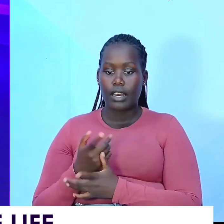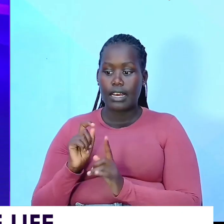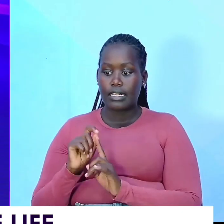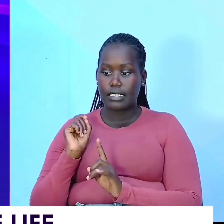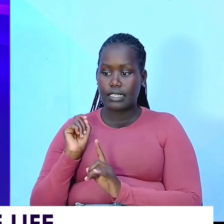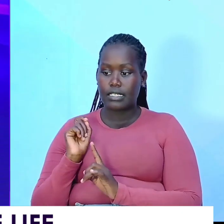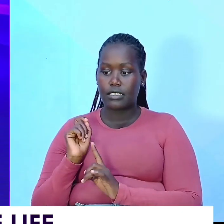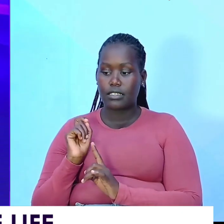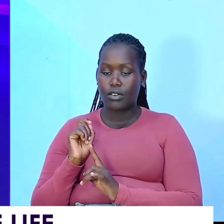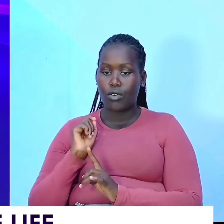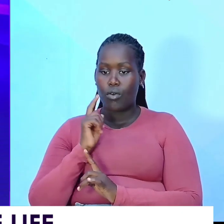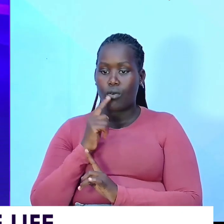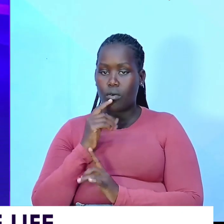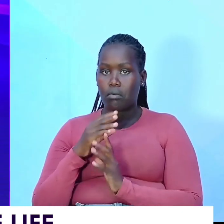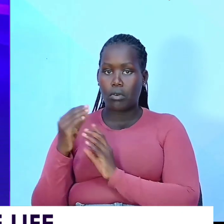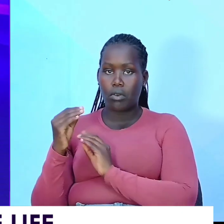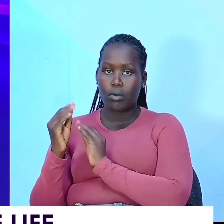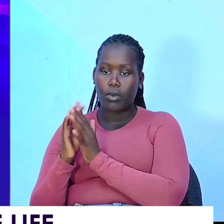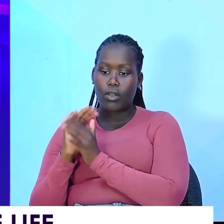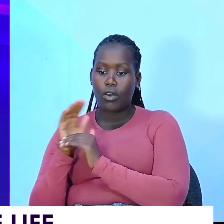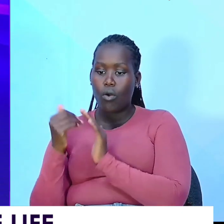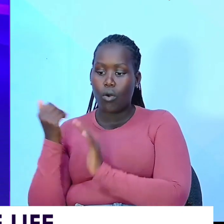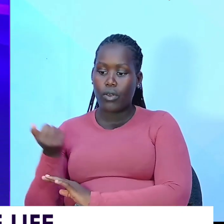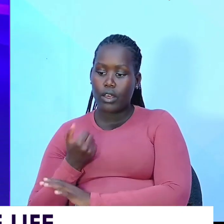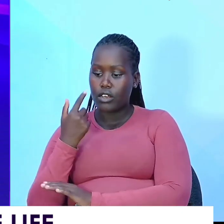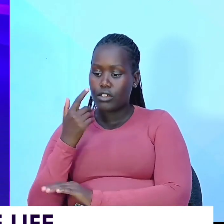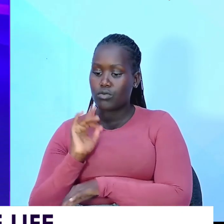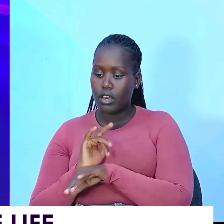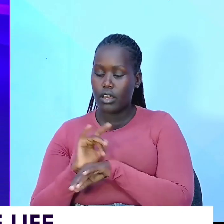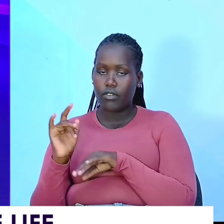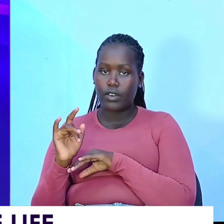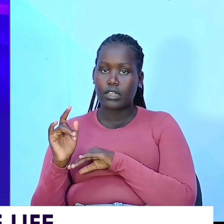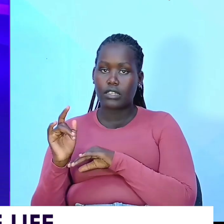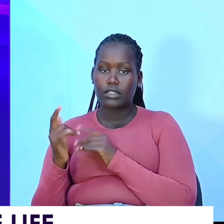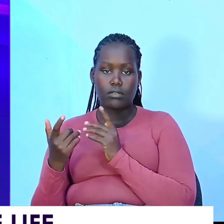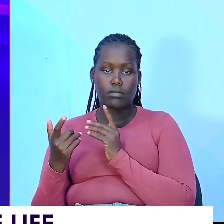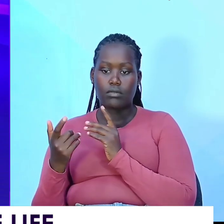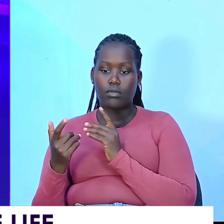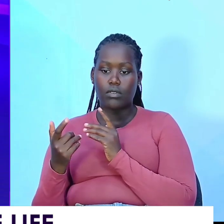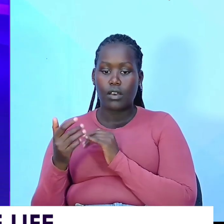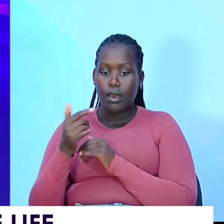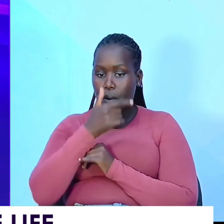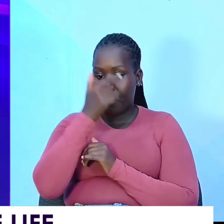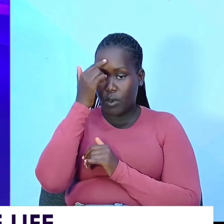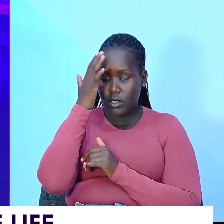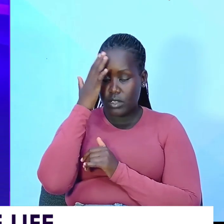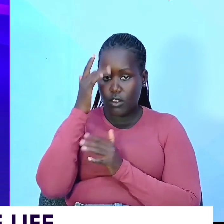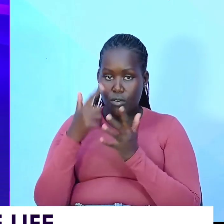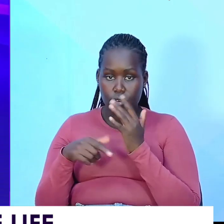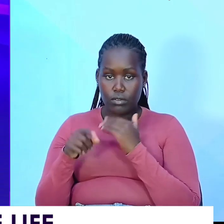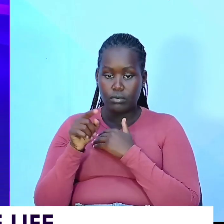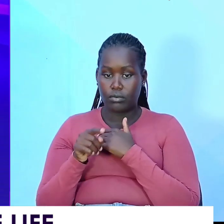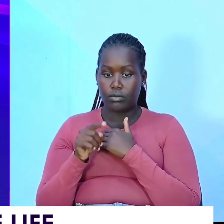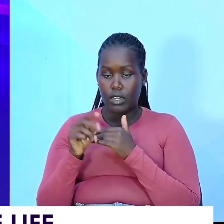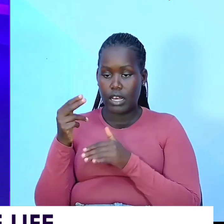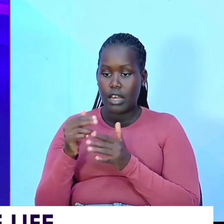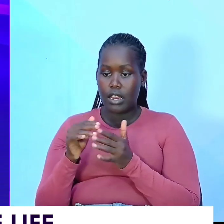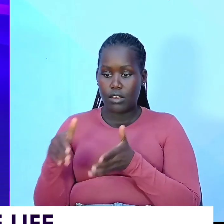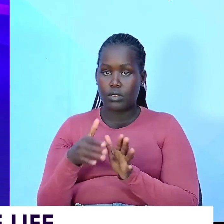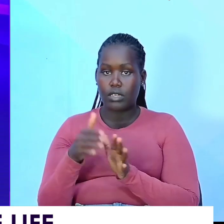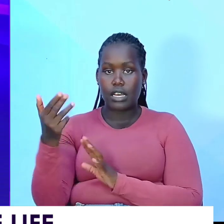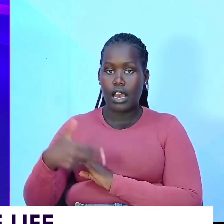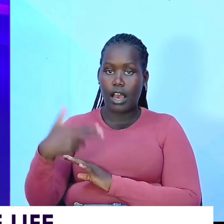that are going with all those girls that are infected will hardly go, because they know they are promiscuous and chances are very high they